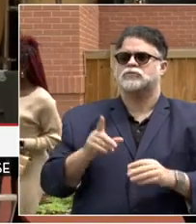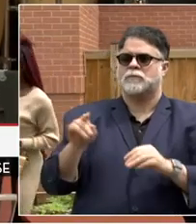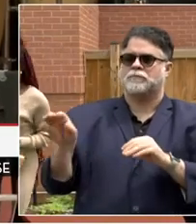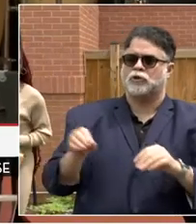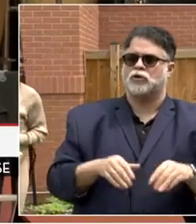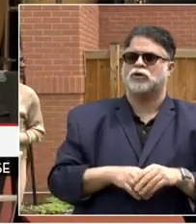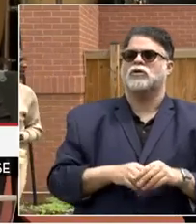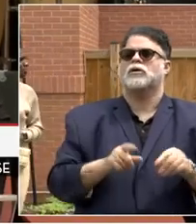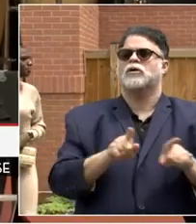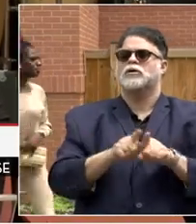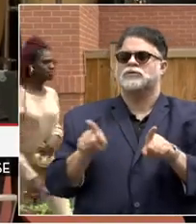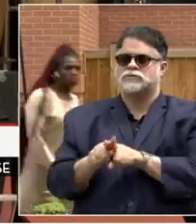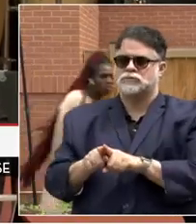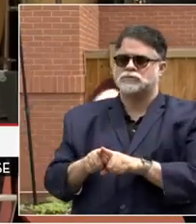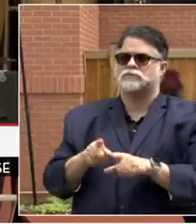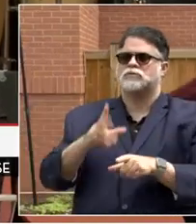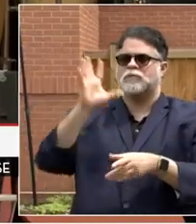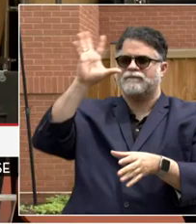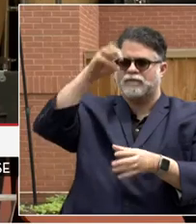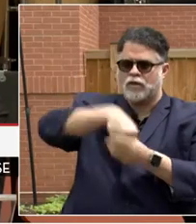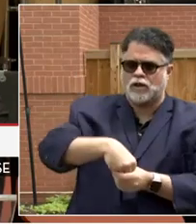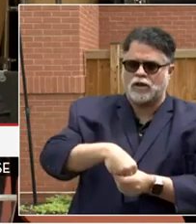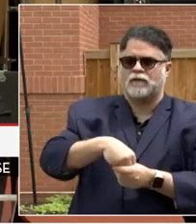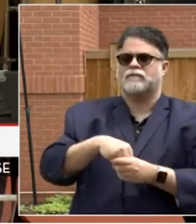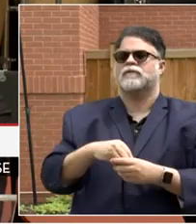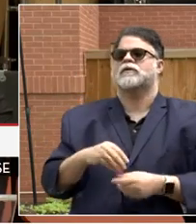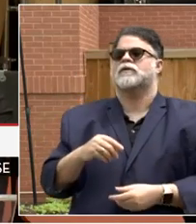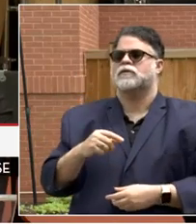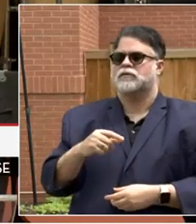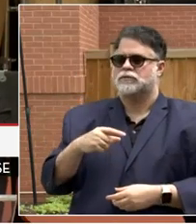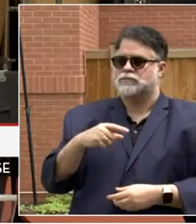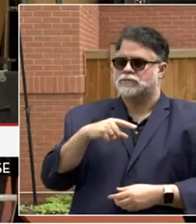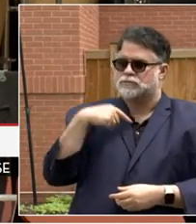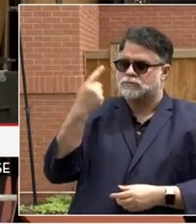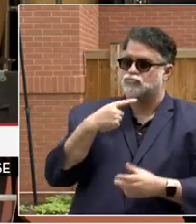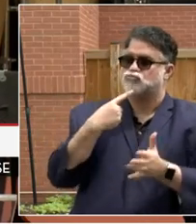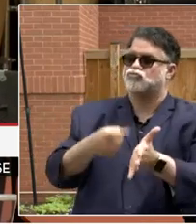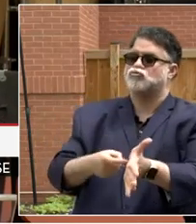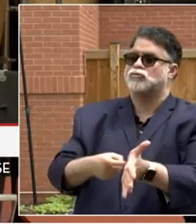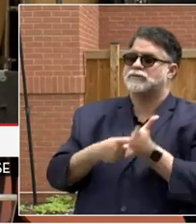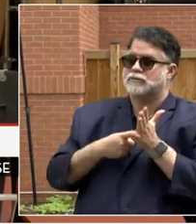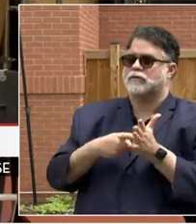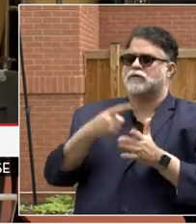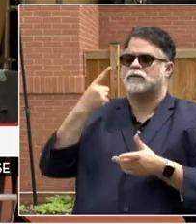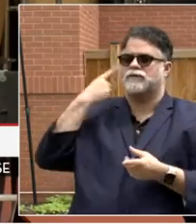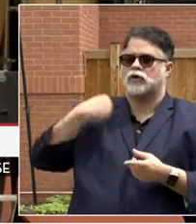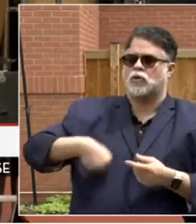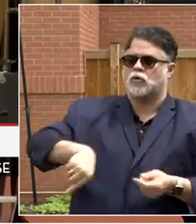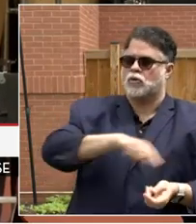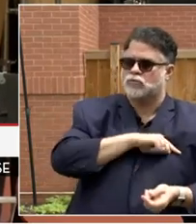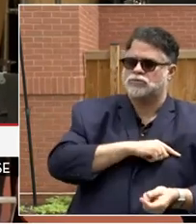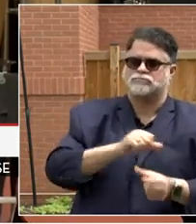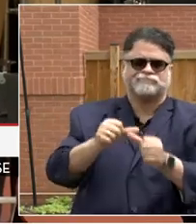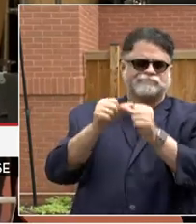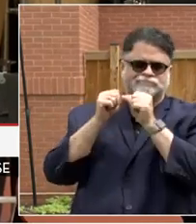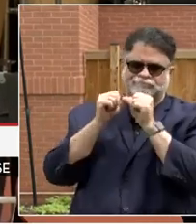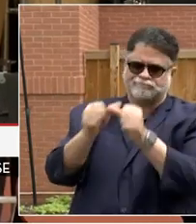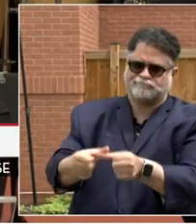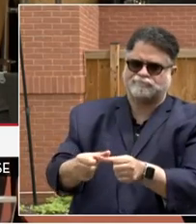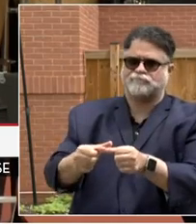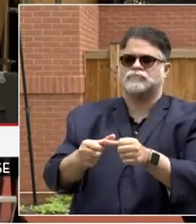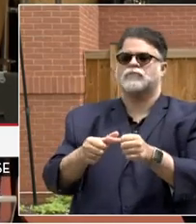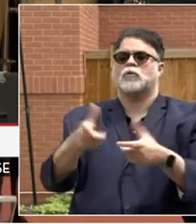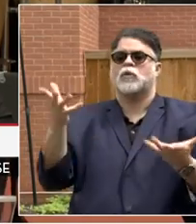of you. We know that it will take each and every one of us. I keep saying that because very often what I hear is finger